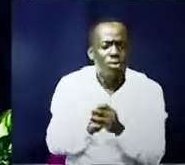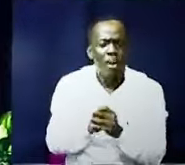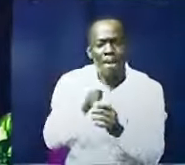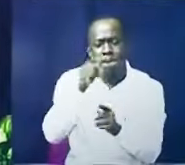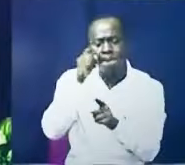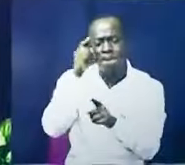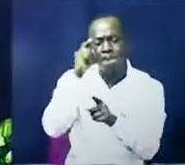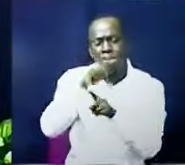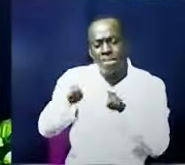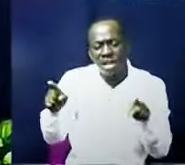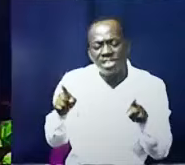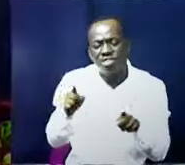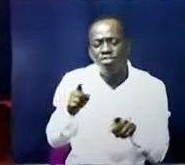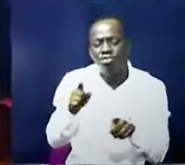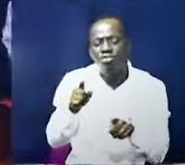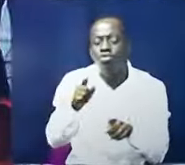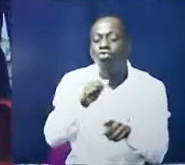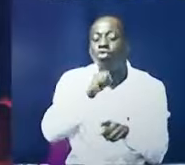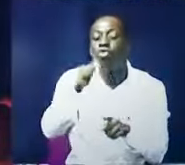they don't pray.